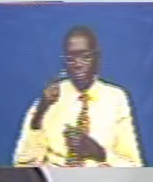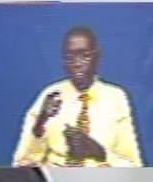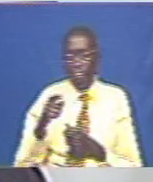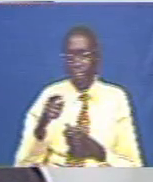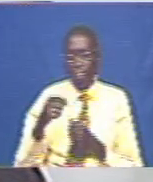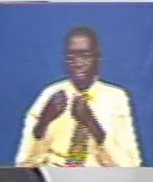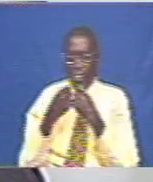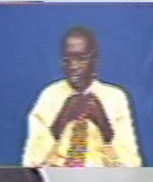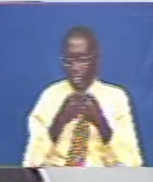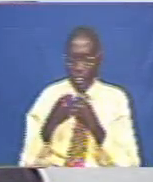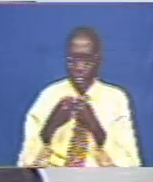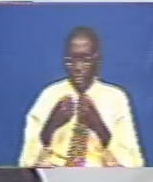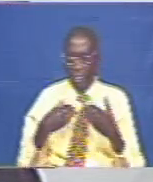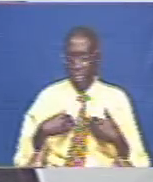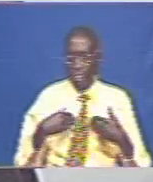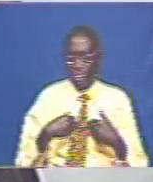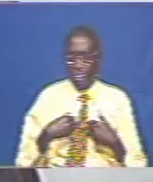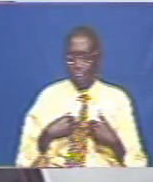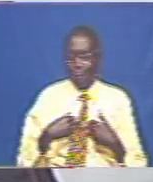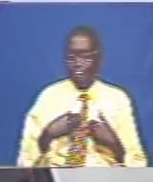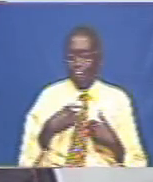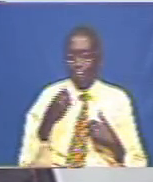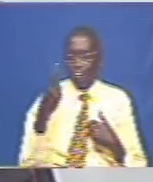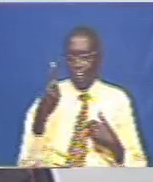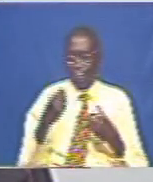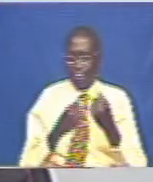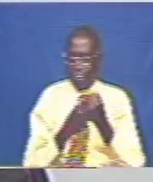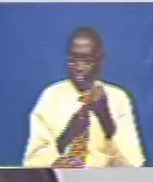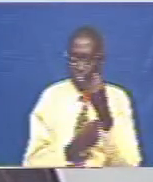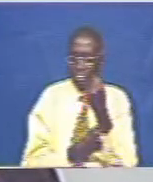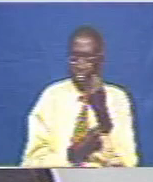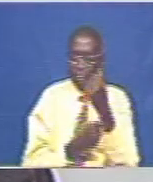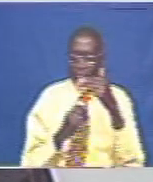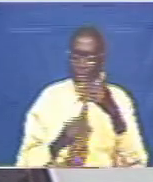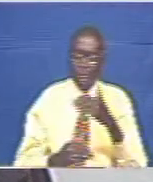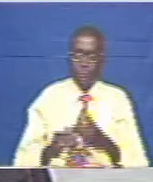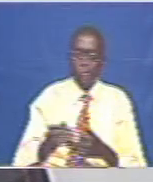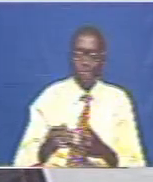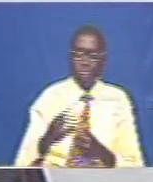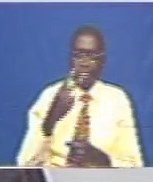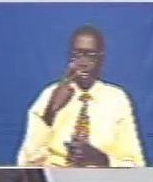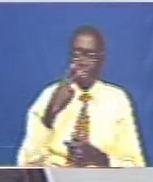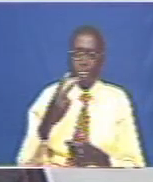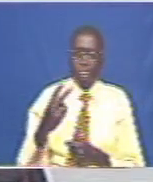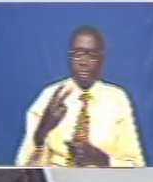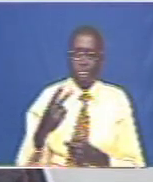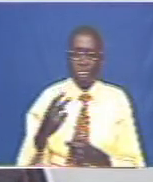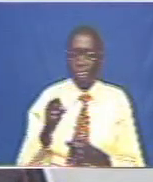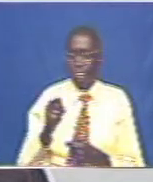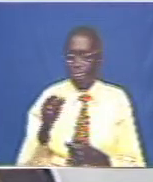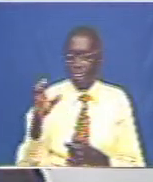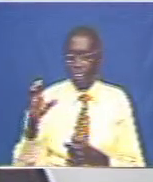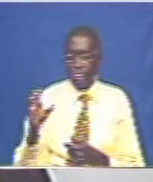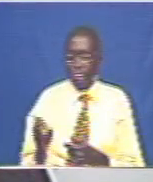trying to understand the whole value chains that we want to support and move forward. But as you can be able to see in SACCOs, it has